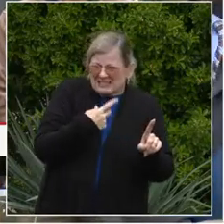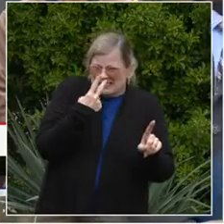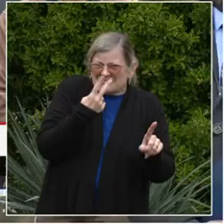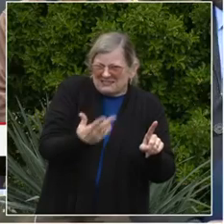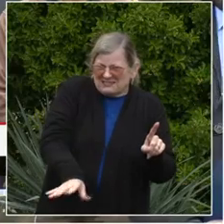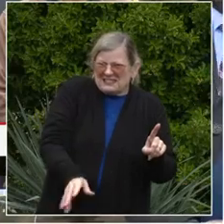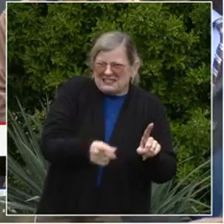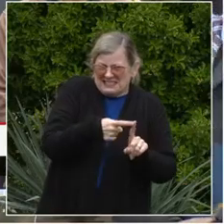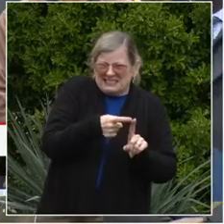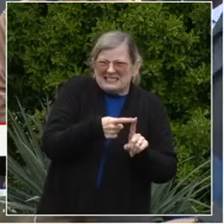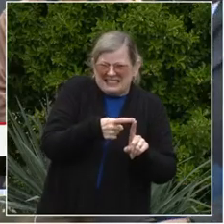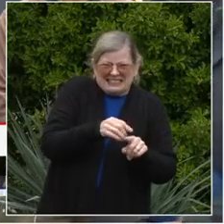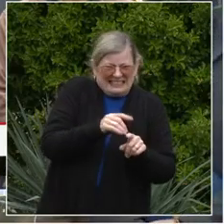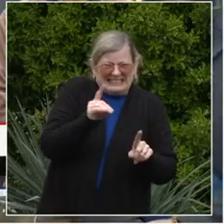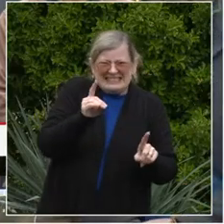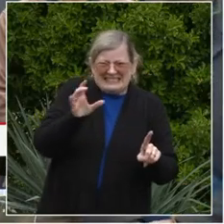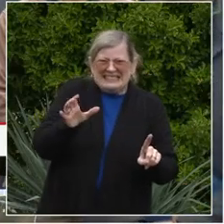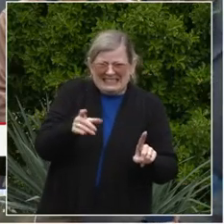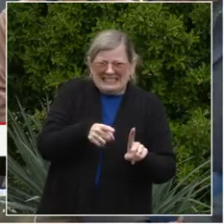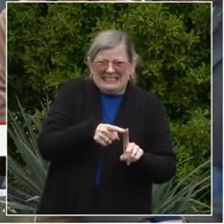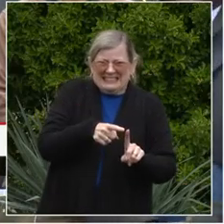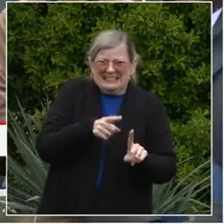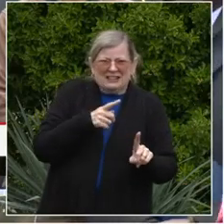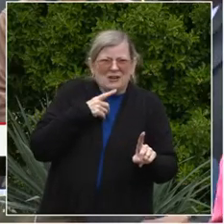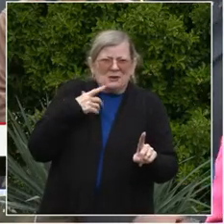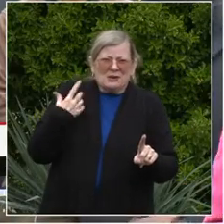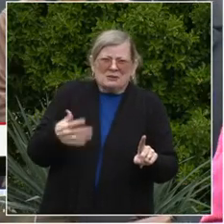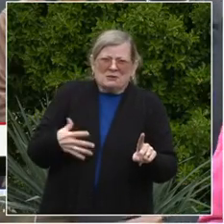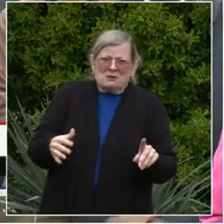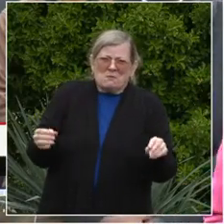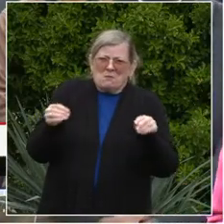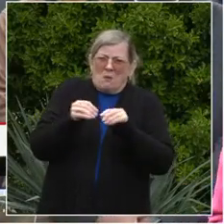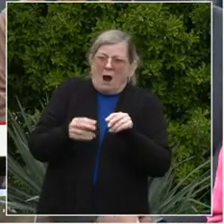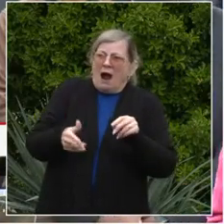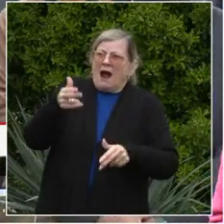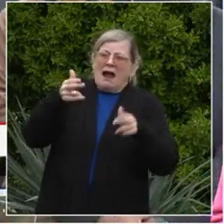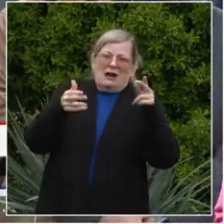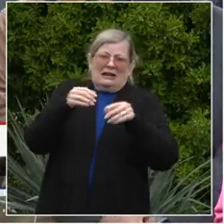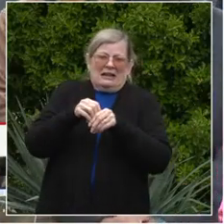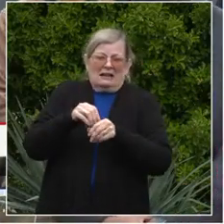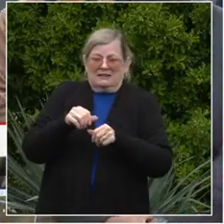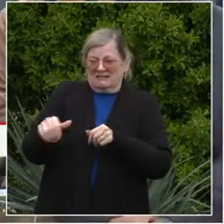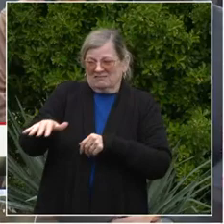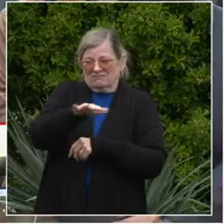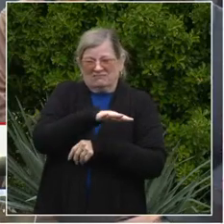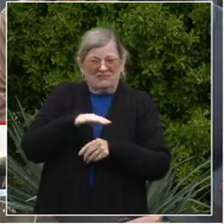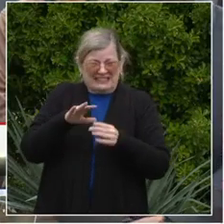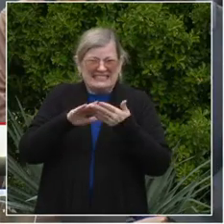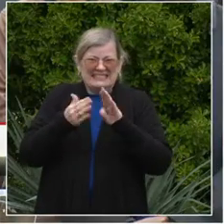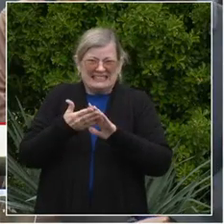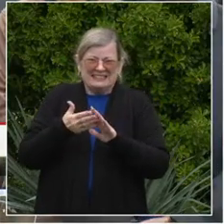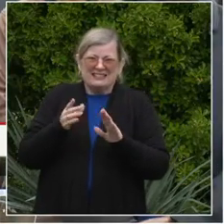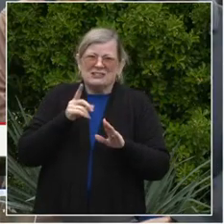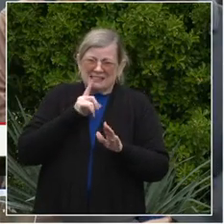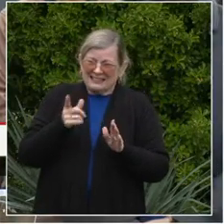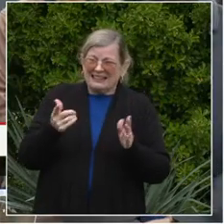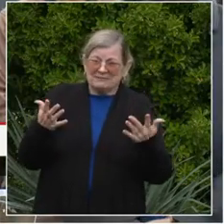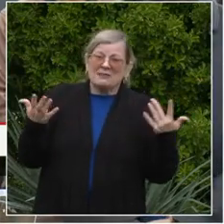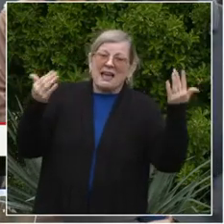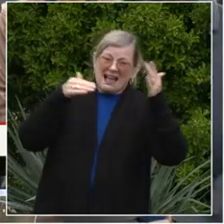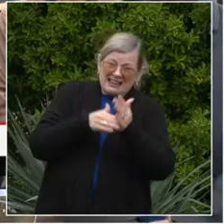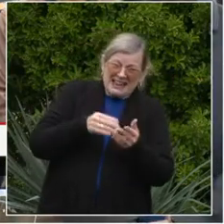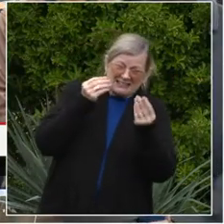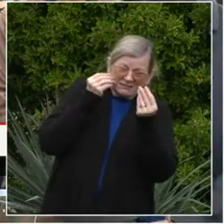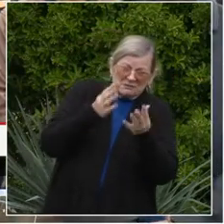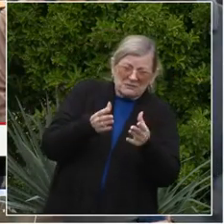is it's higher, like I said, than other major cities, which means that those firearms are here, and again, it speaks to that small group of people that we